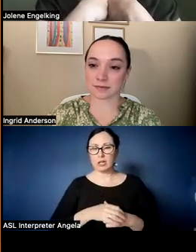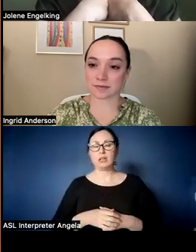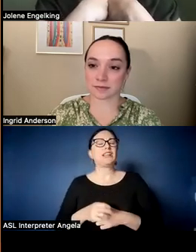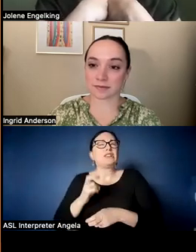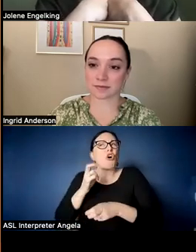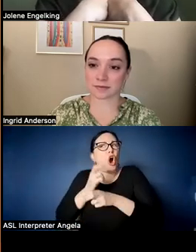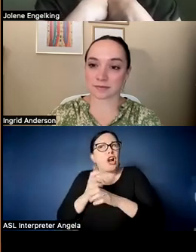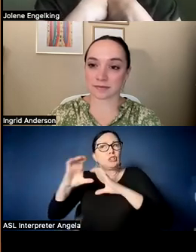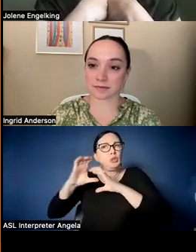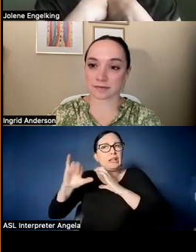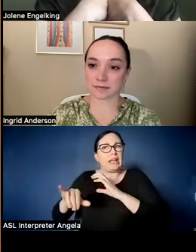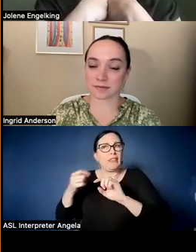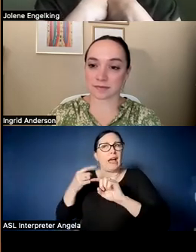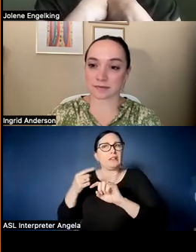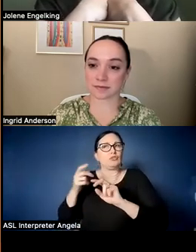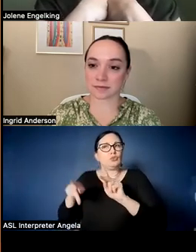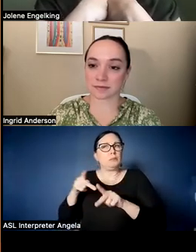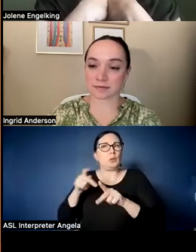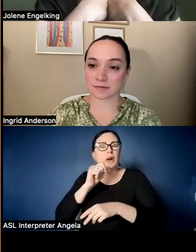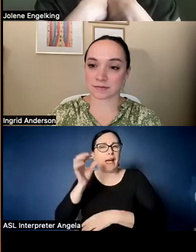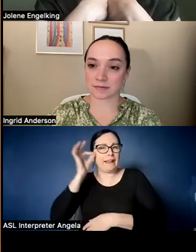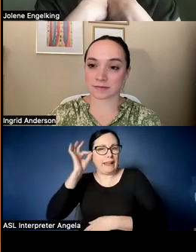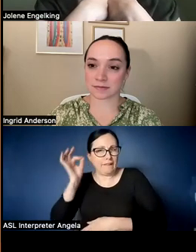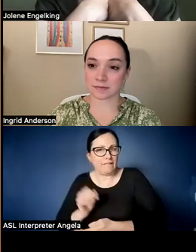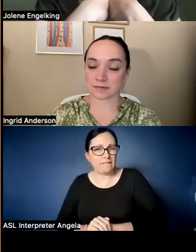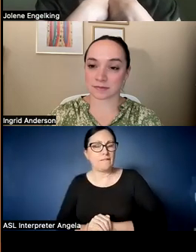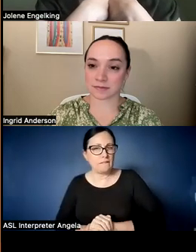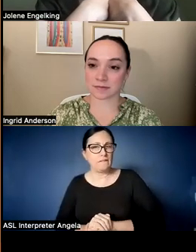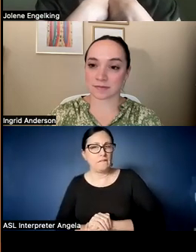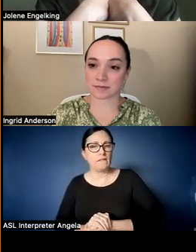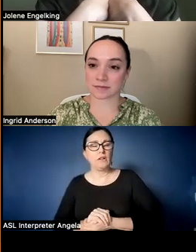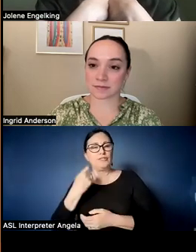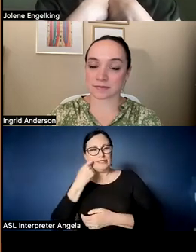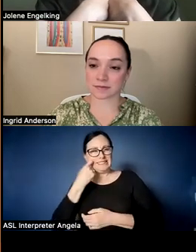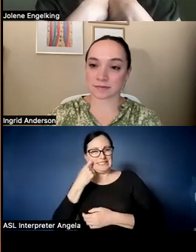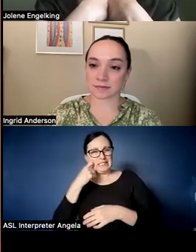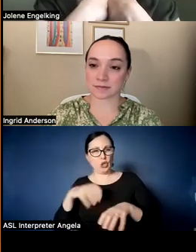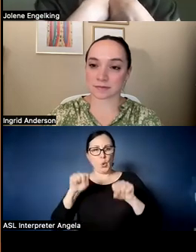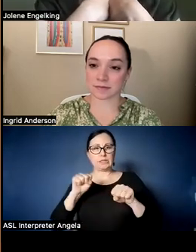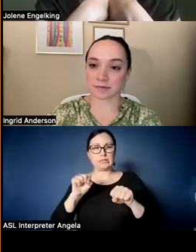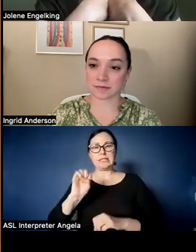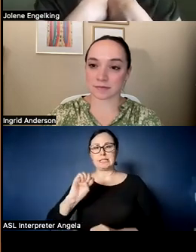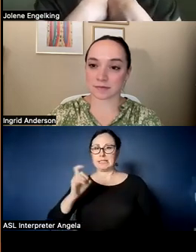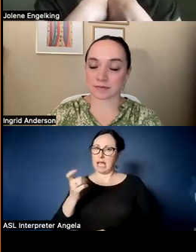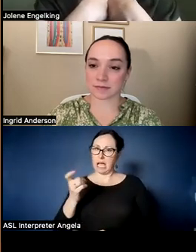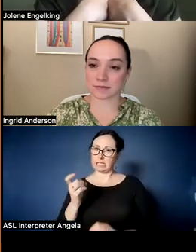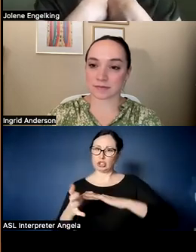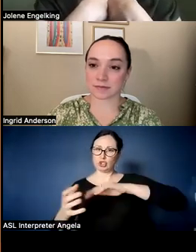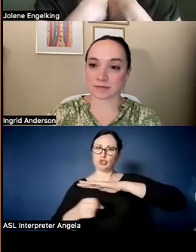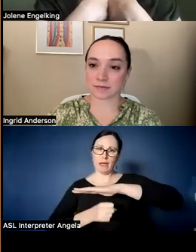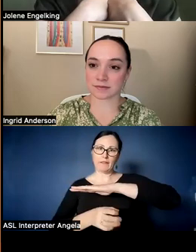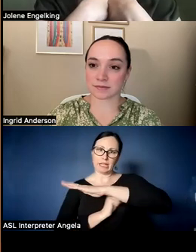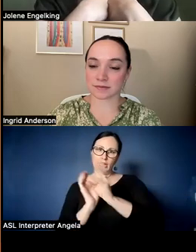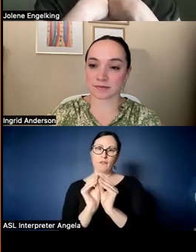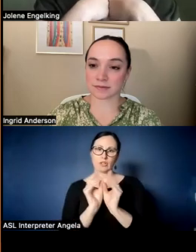people who aren't Native. We recently hosted our sex trafficking conference in San Francisco, and